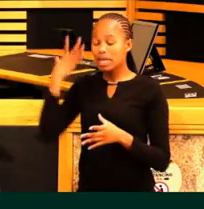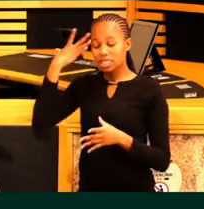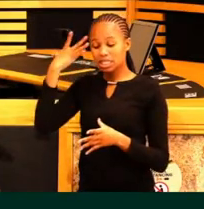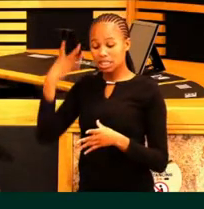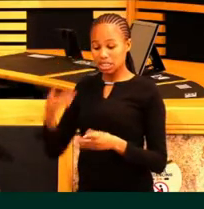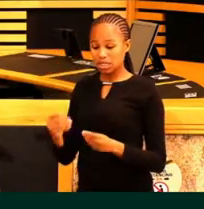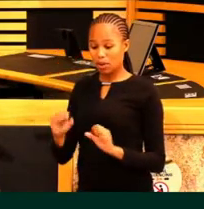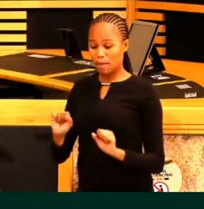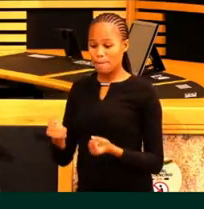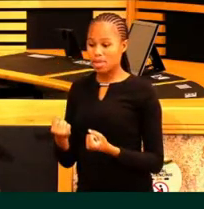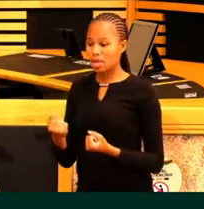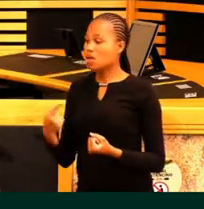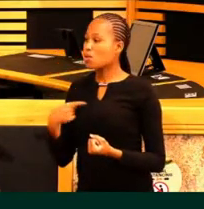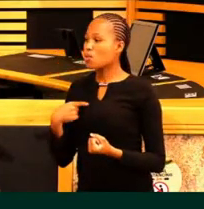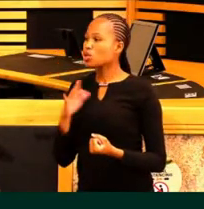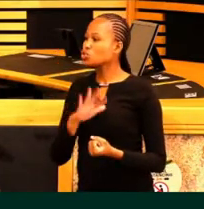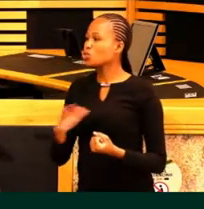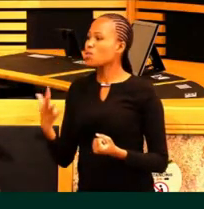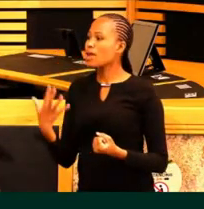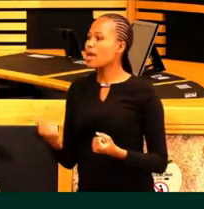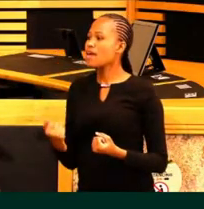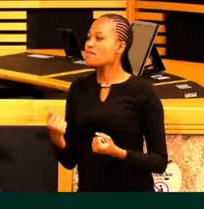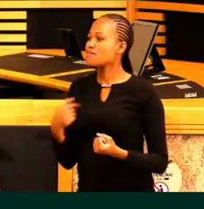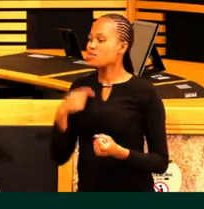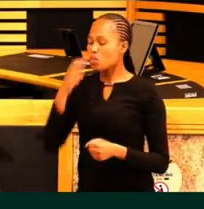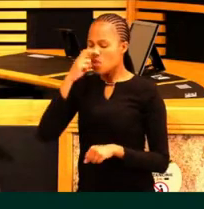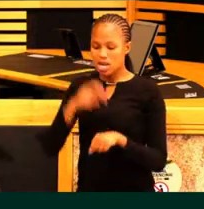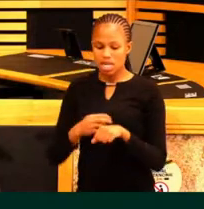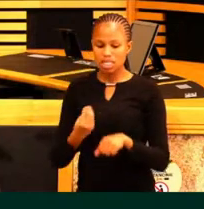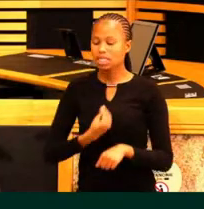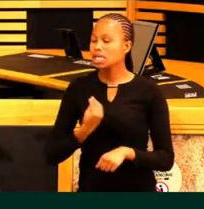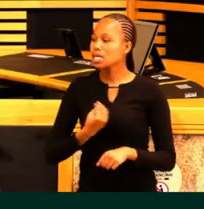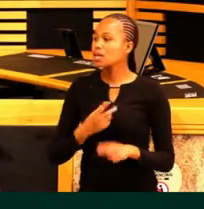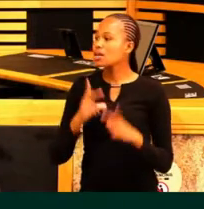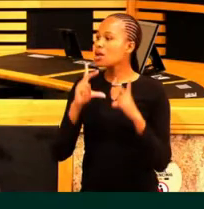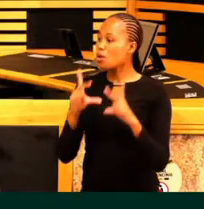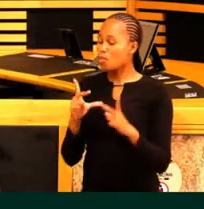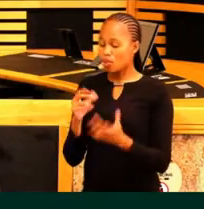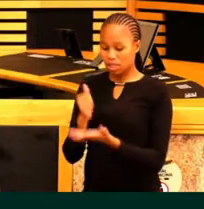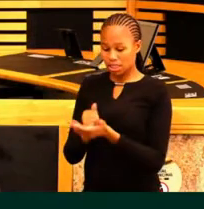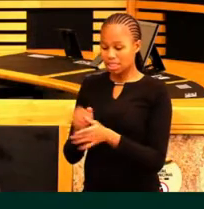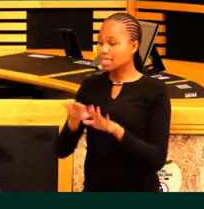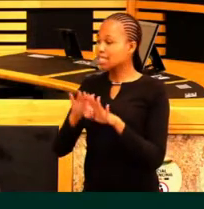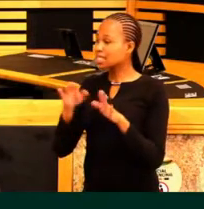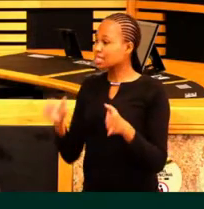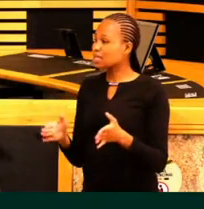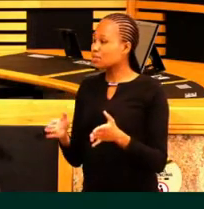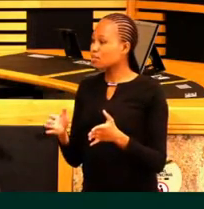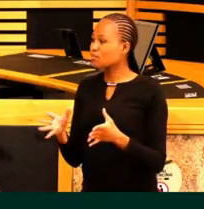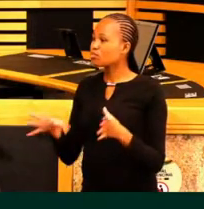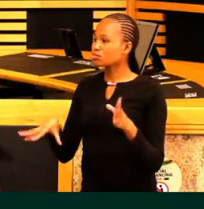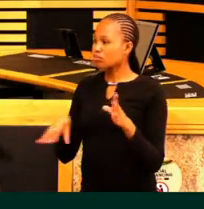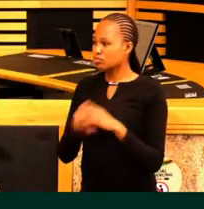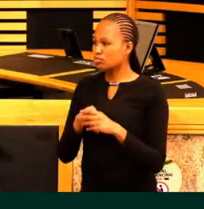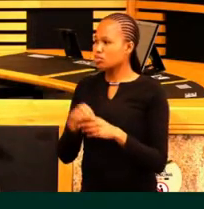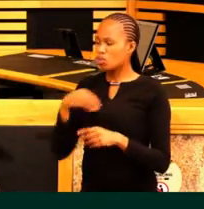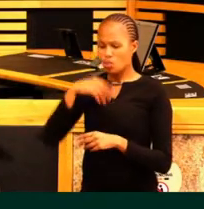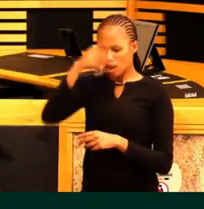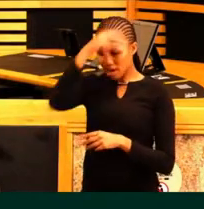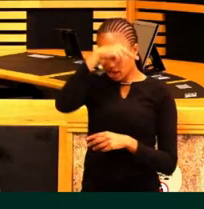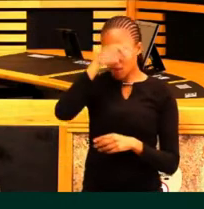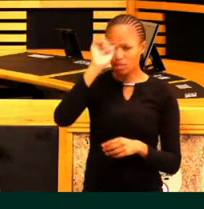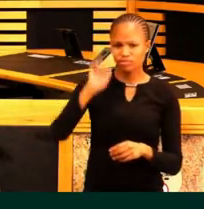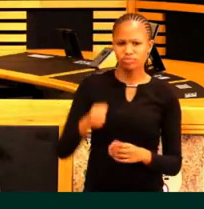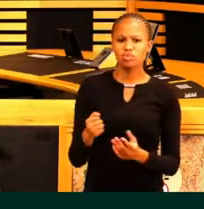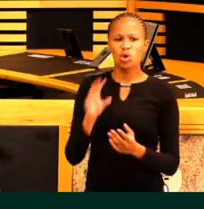we don't have youth you need young people at the table we are equipped we are graduates we are